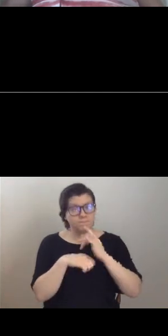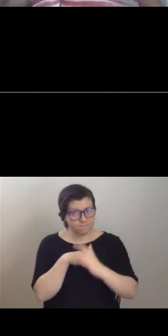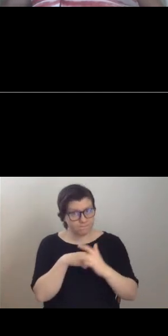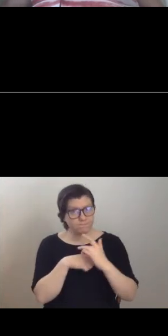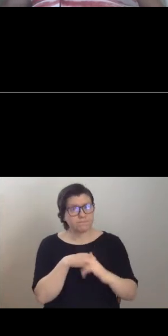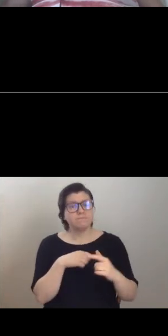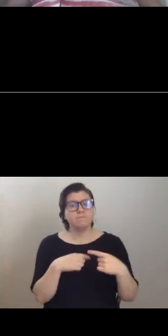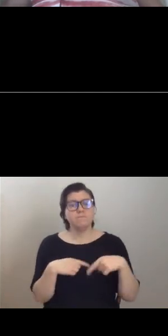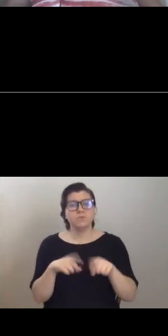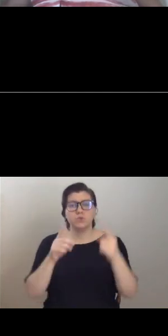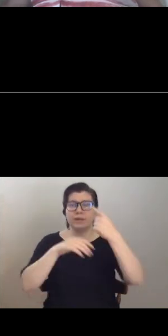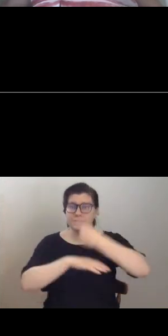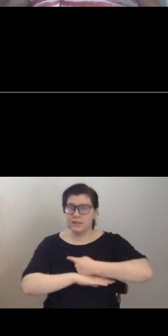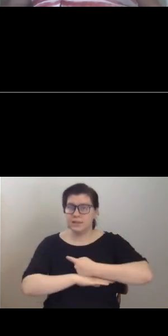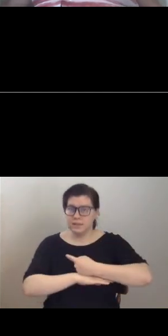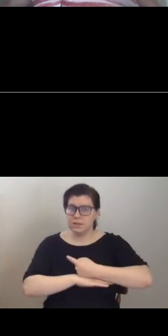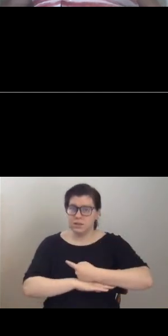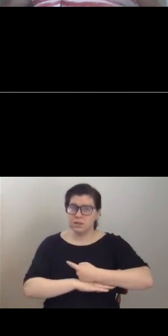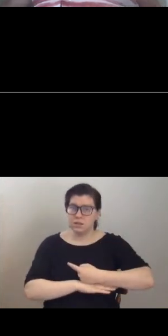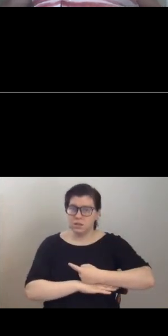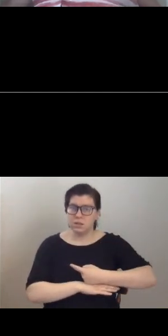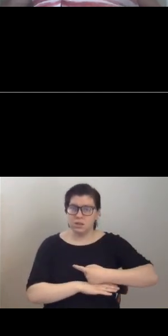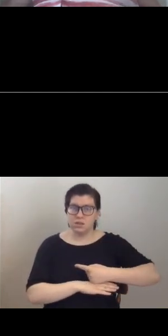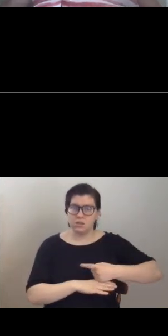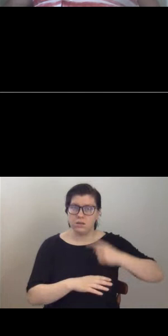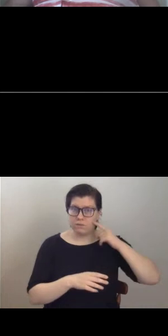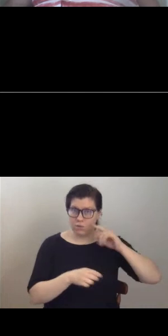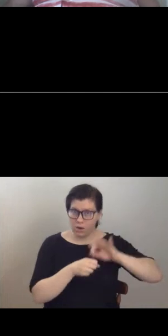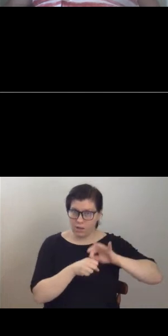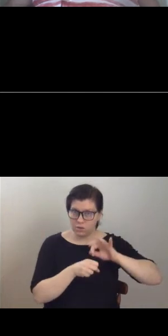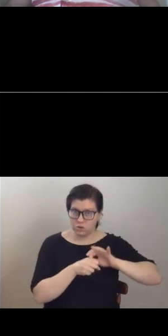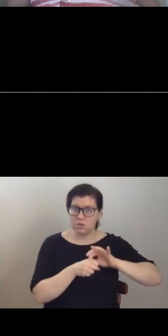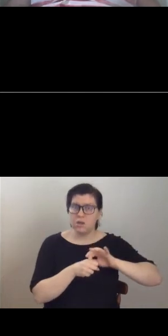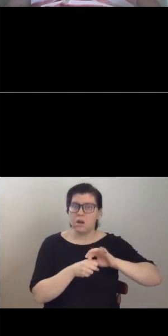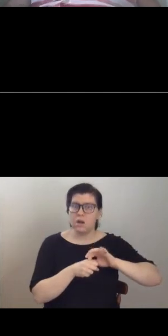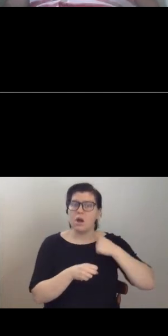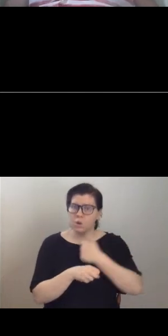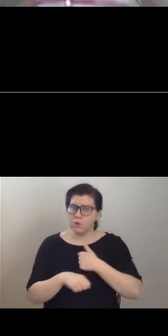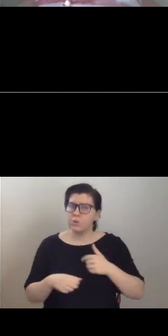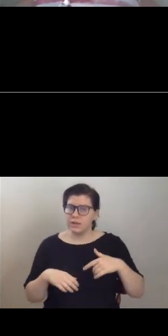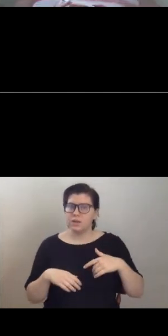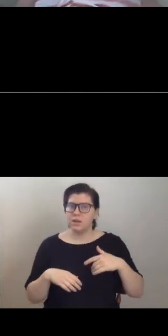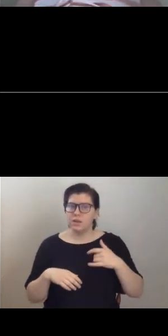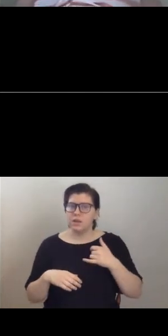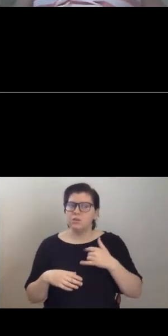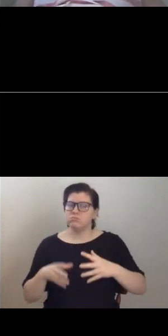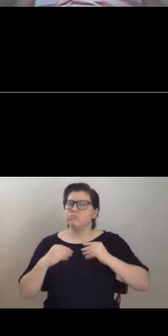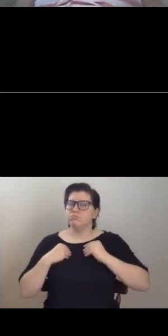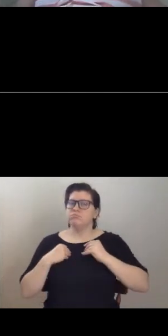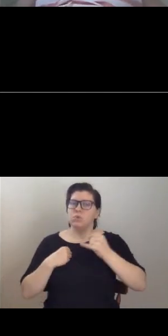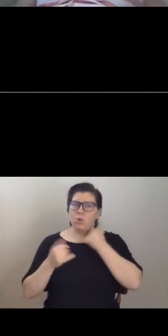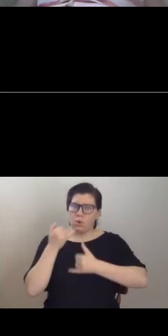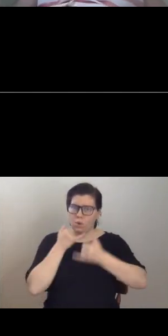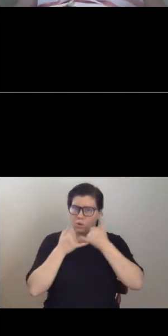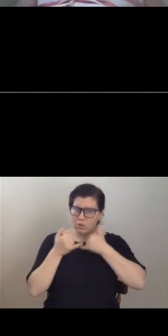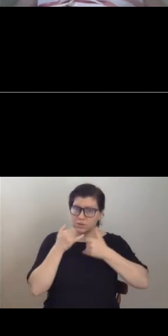during the day of election, where we take calls, and sometimes those calls have to do